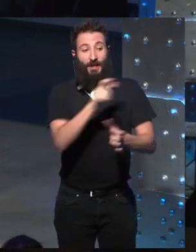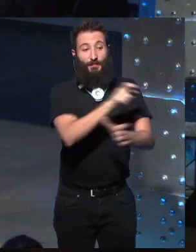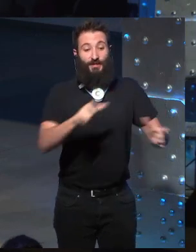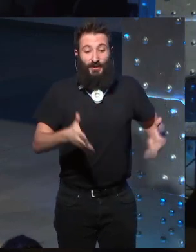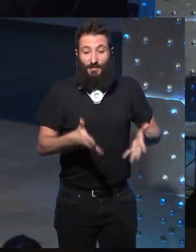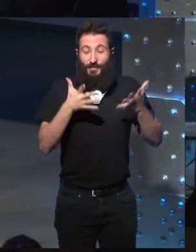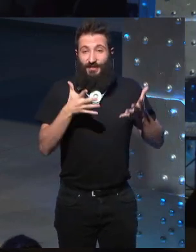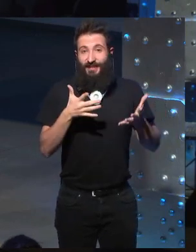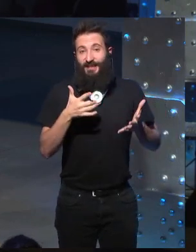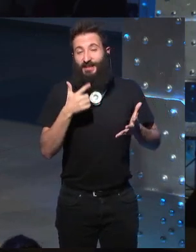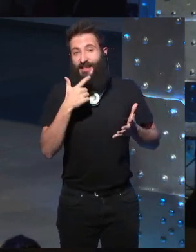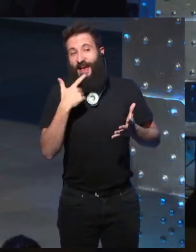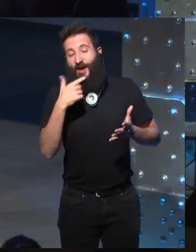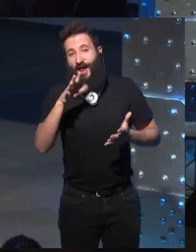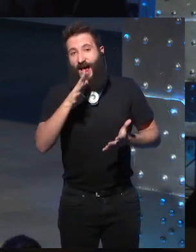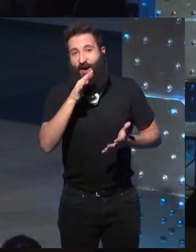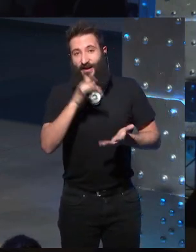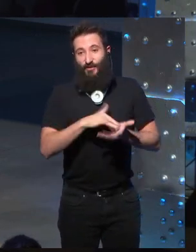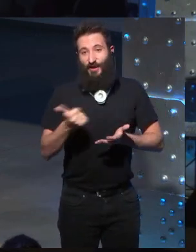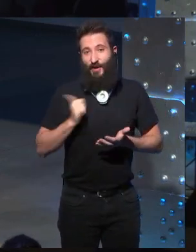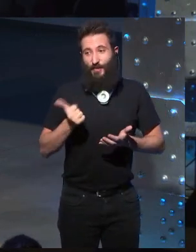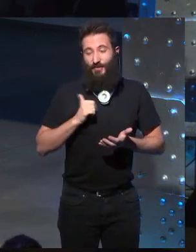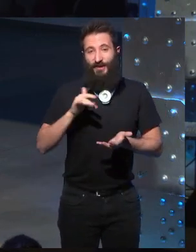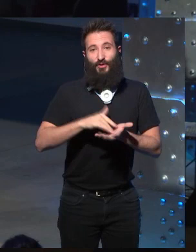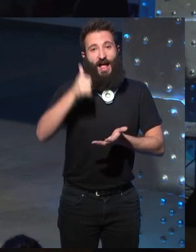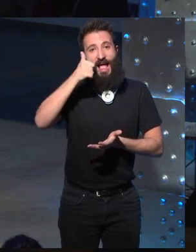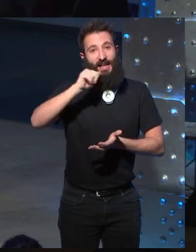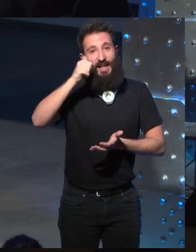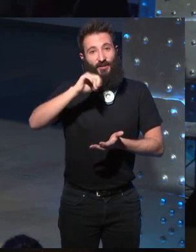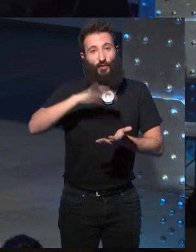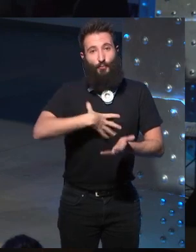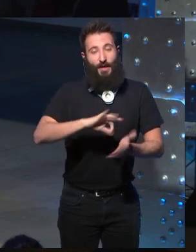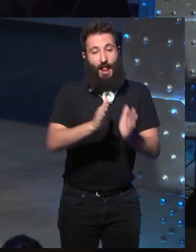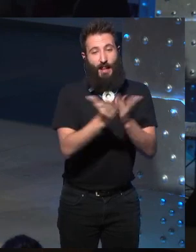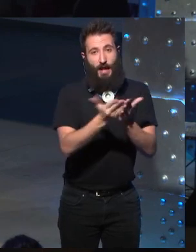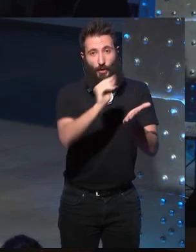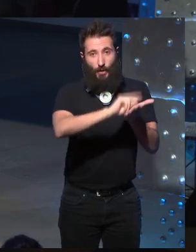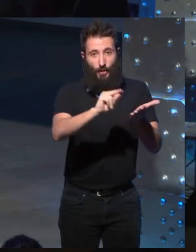like humans, we all like humans, we're all going to have the opportunity of